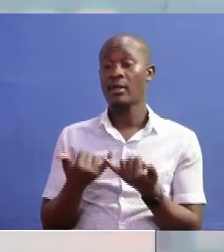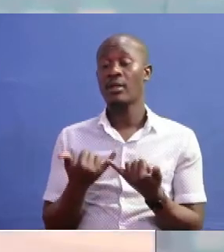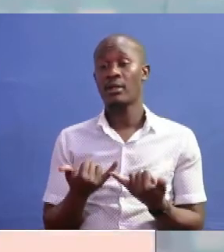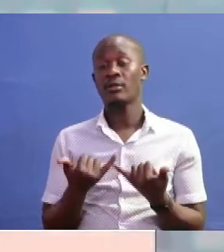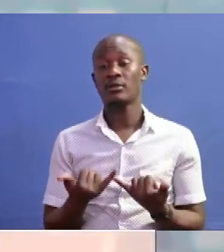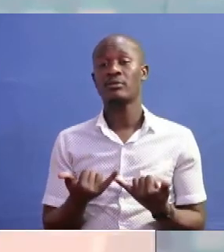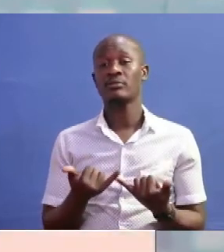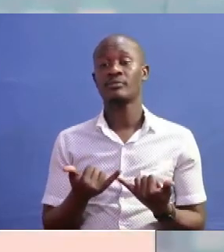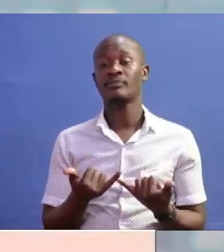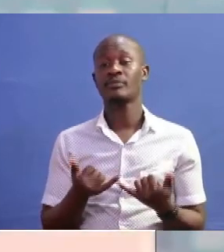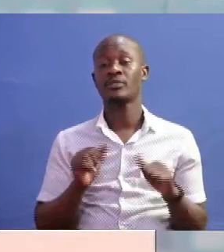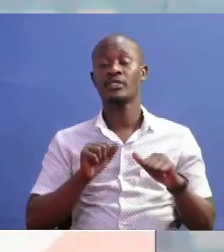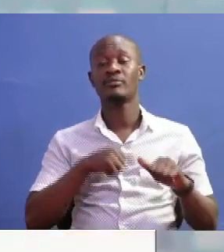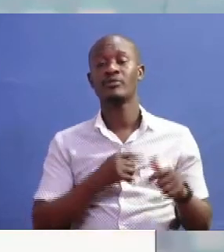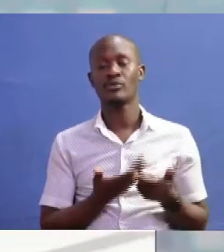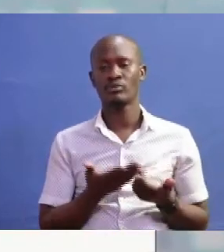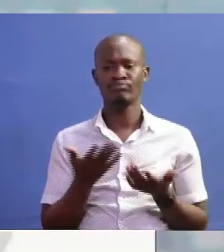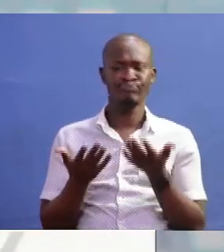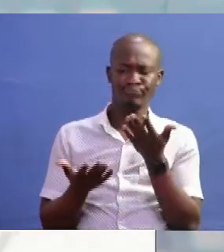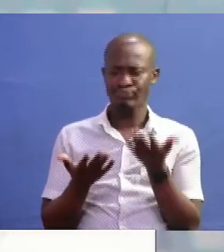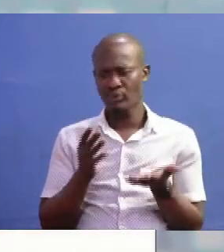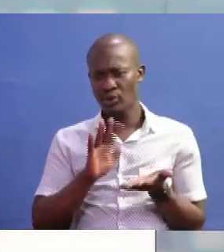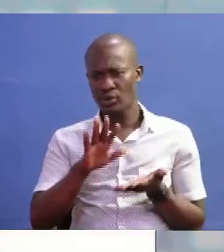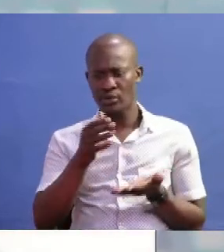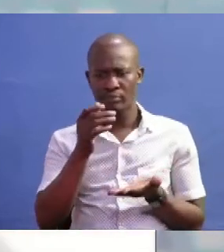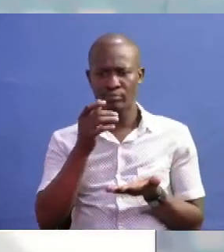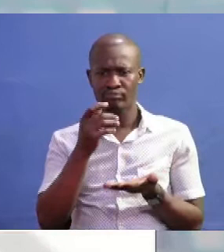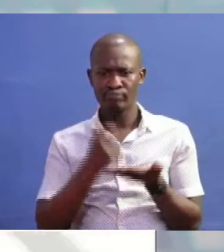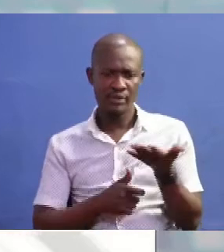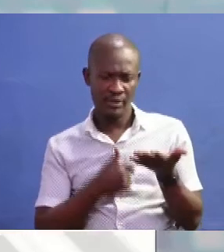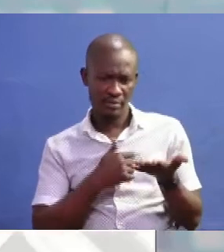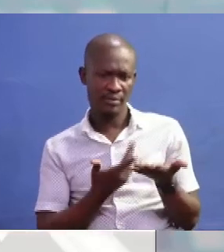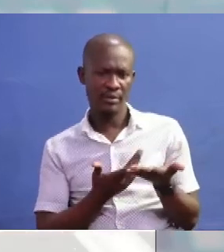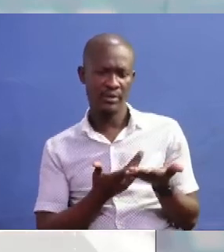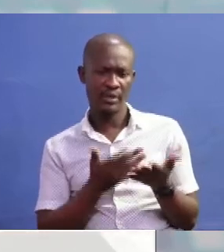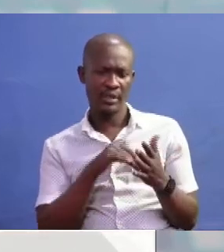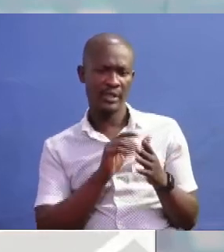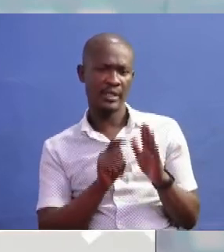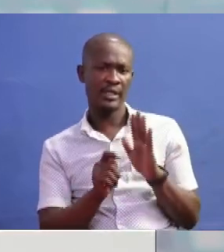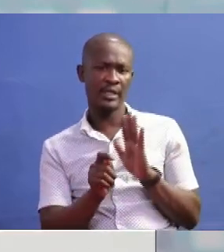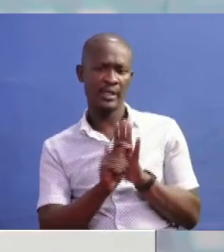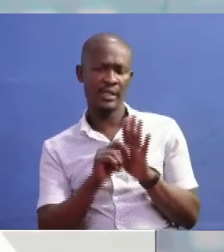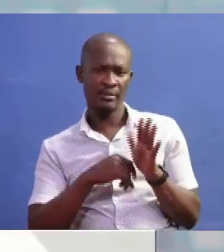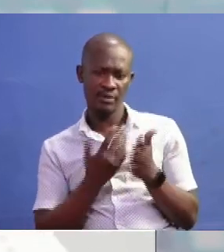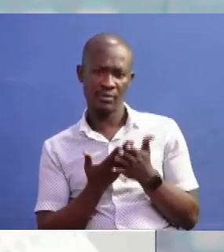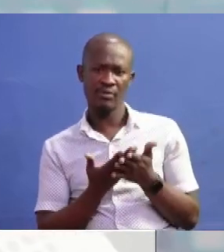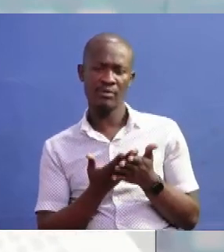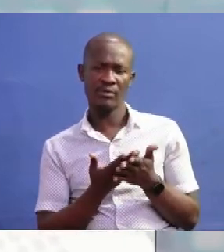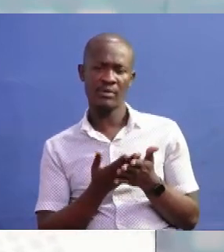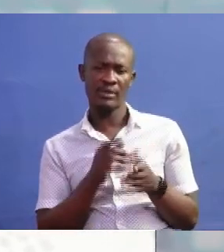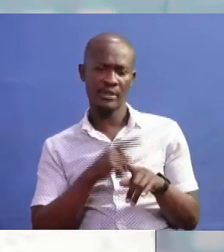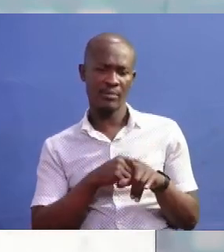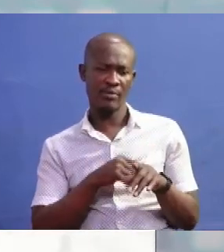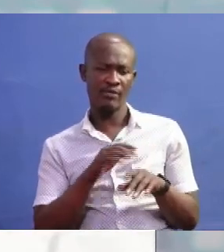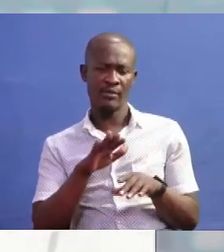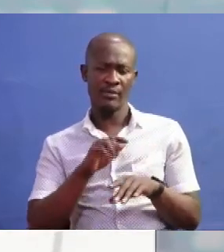to hedge your prices, and still to hedge your prices in times of volatility, like during this period where